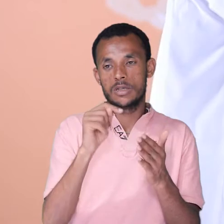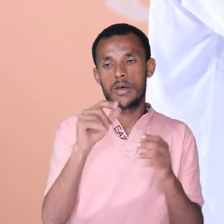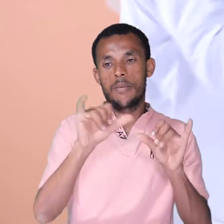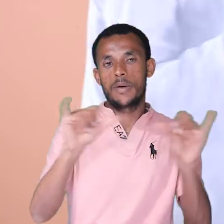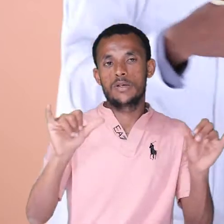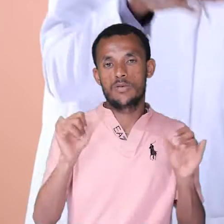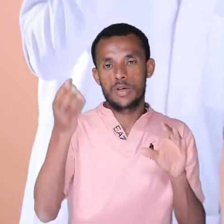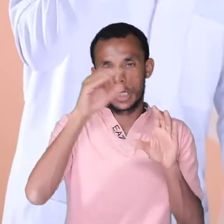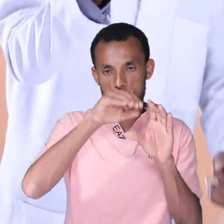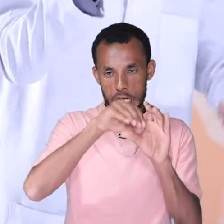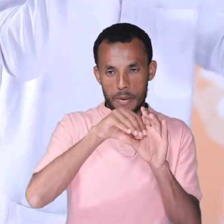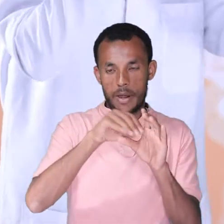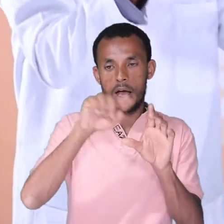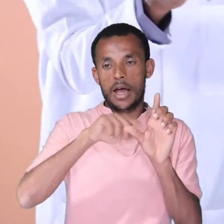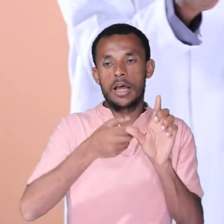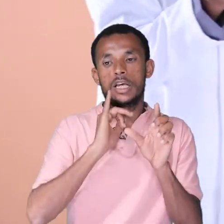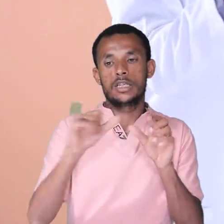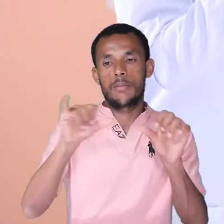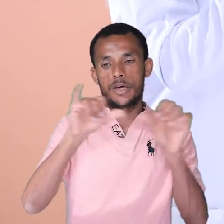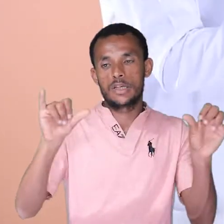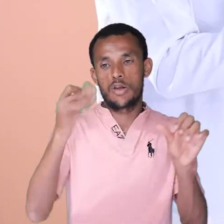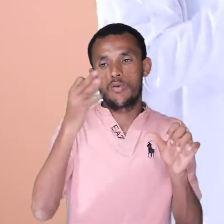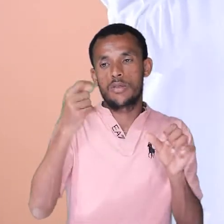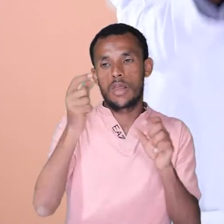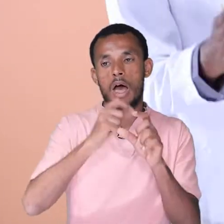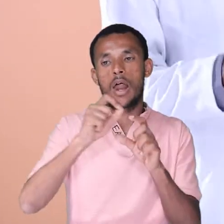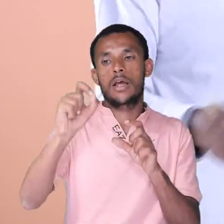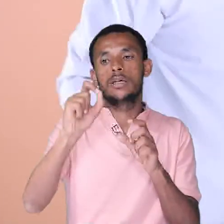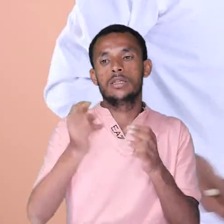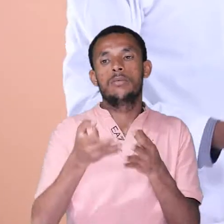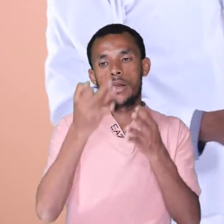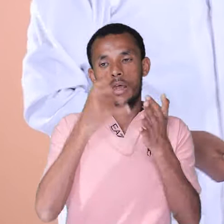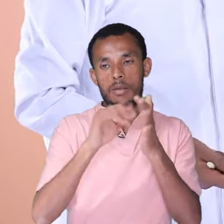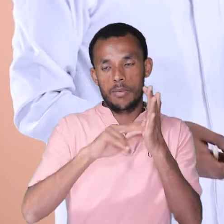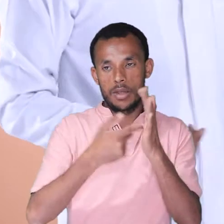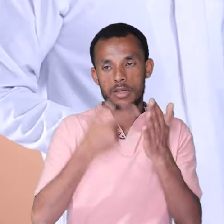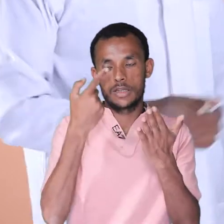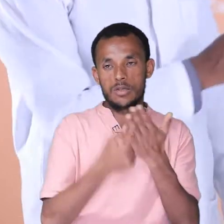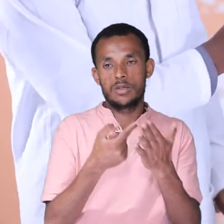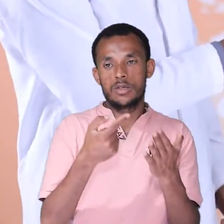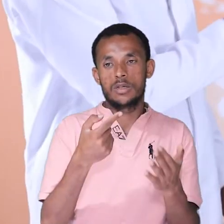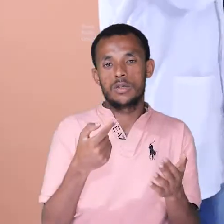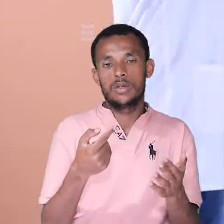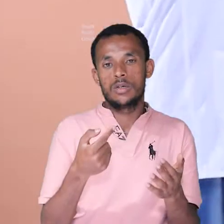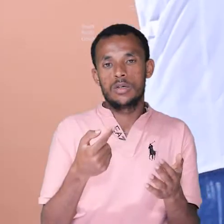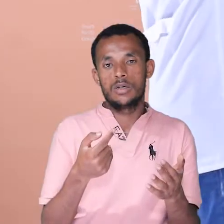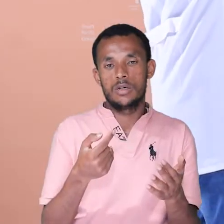of inscribed angle is the measure of the arc subtending. It means this one. This is